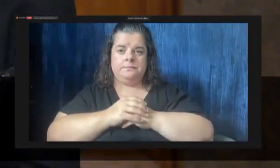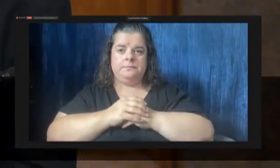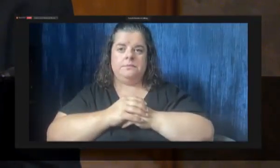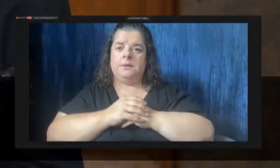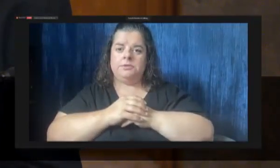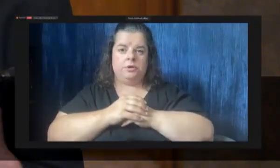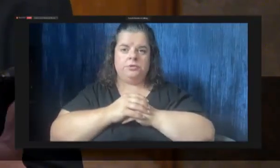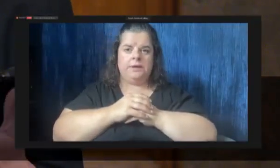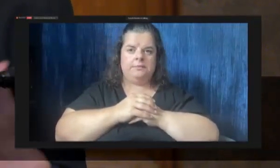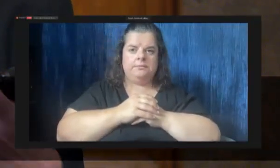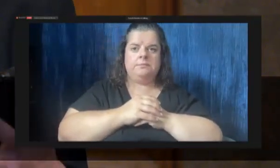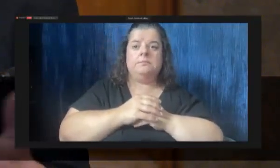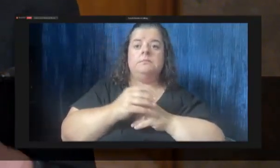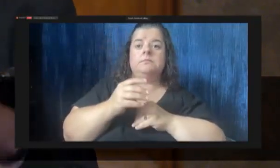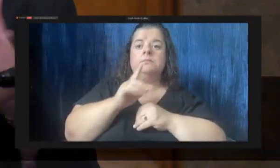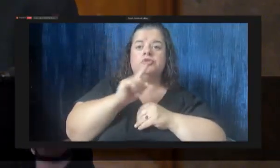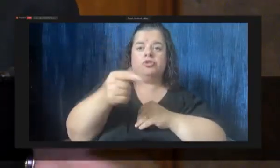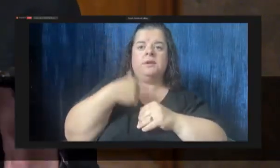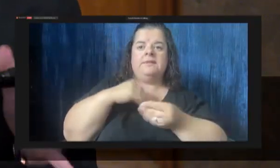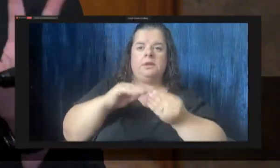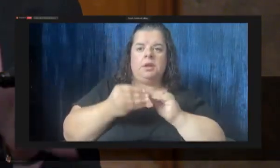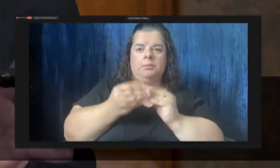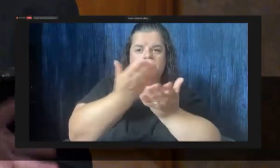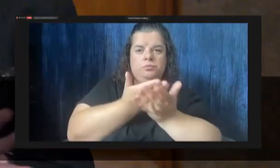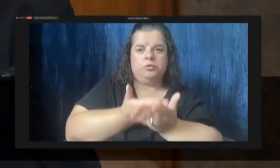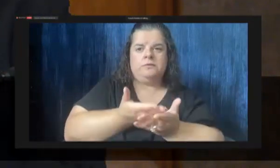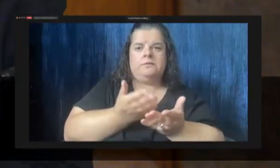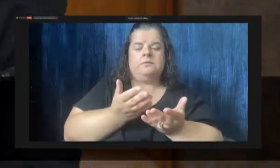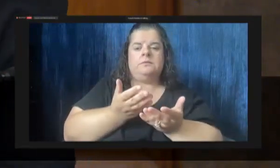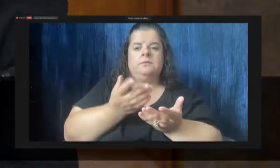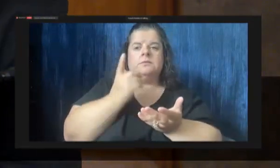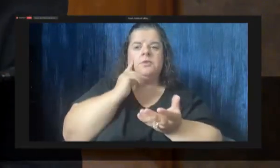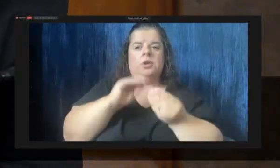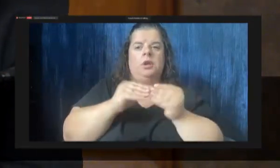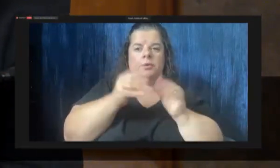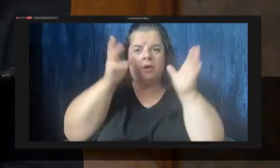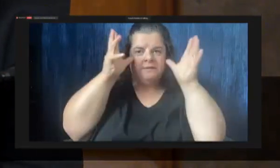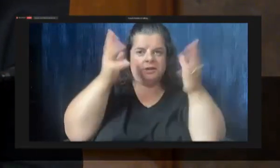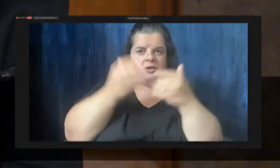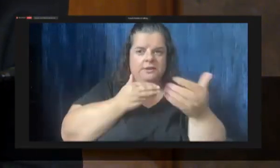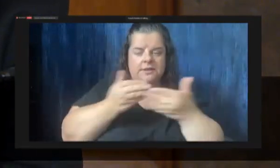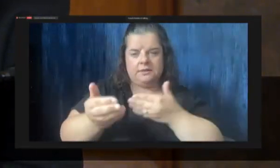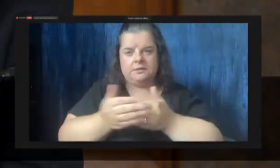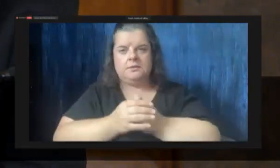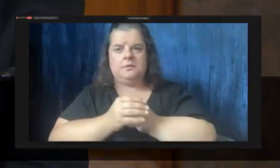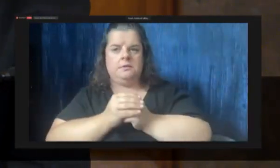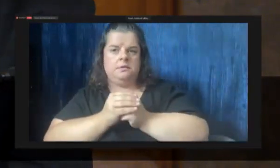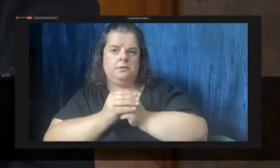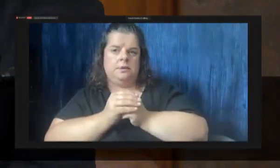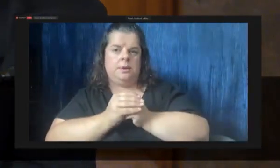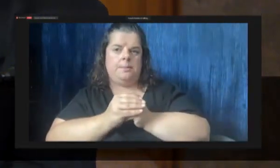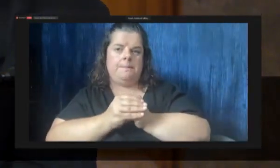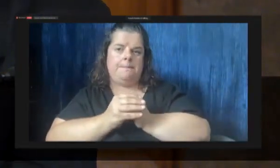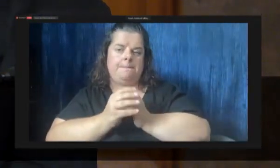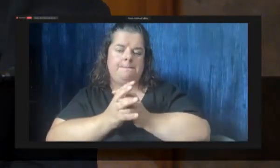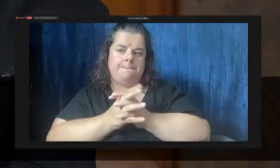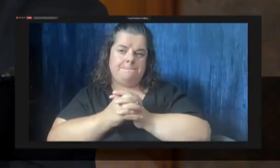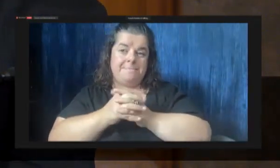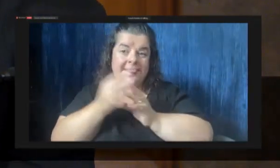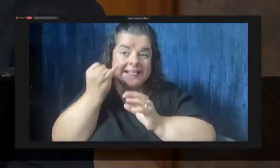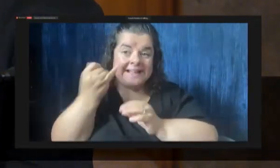who actually do have some numbers to provide about number of deer, et cetera. So at any rate, but if we could